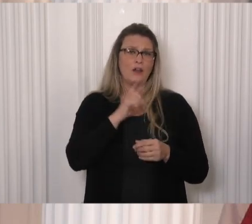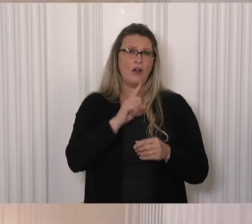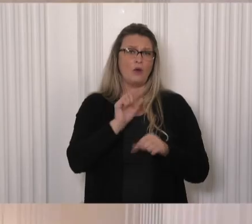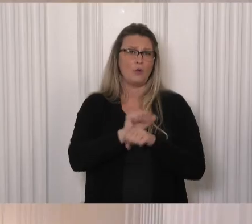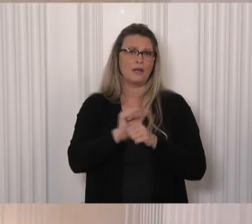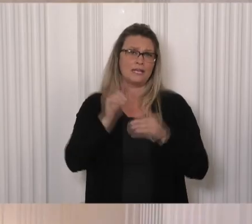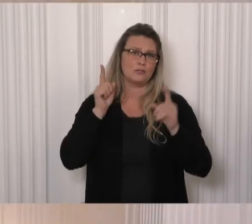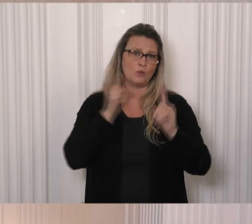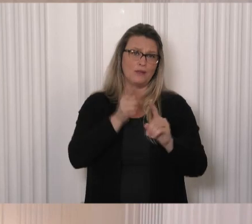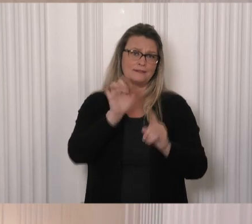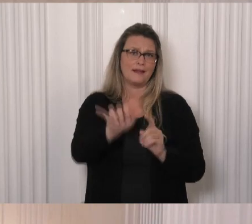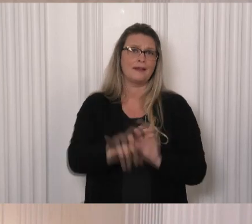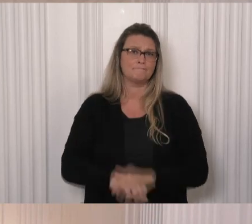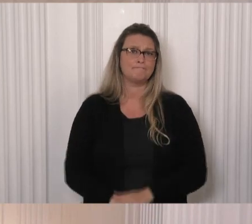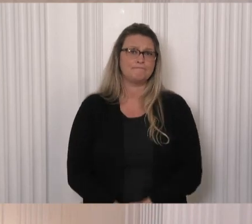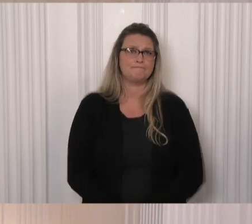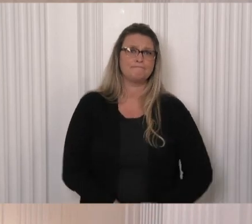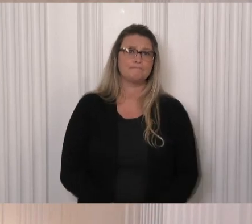and to support.